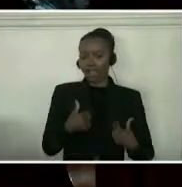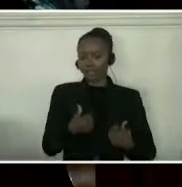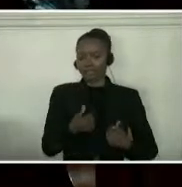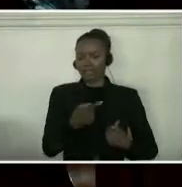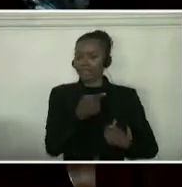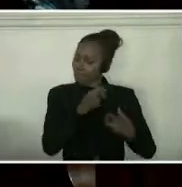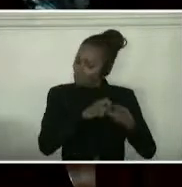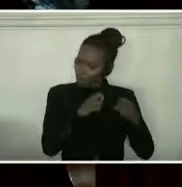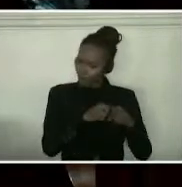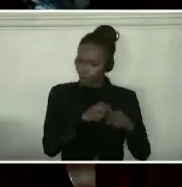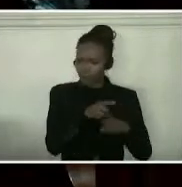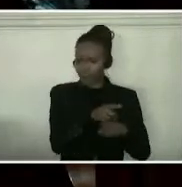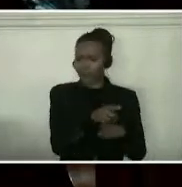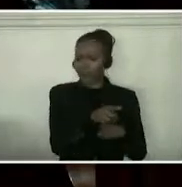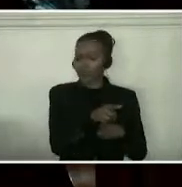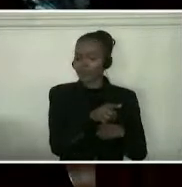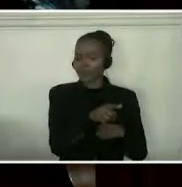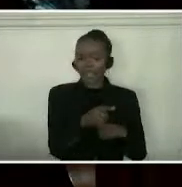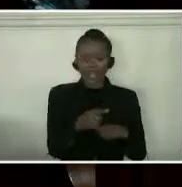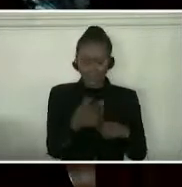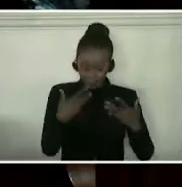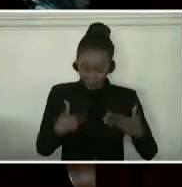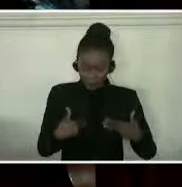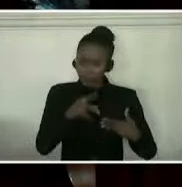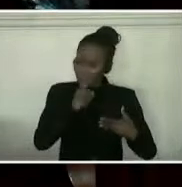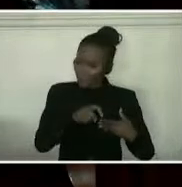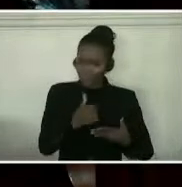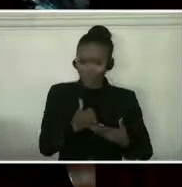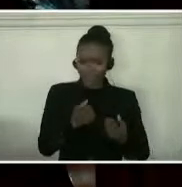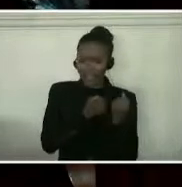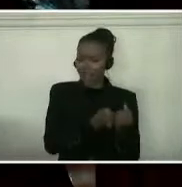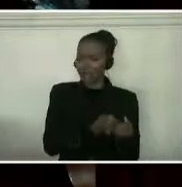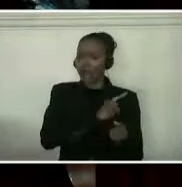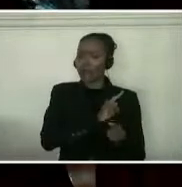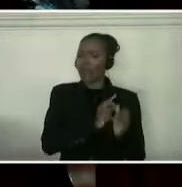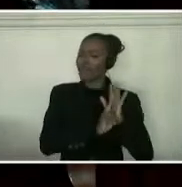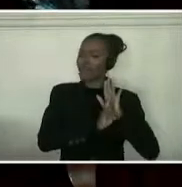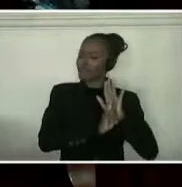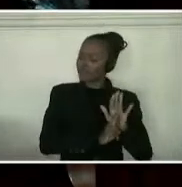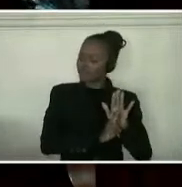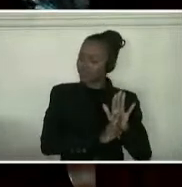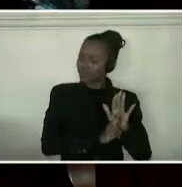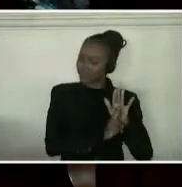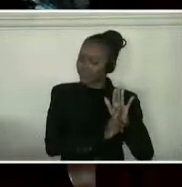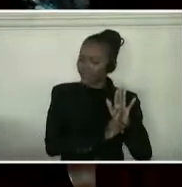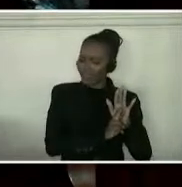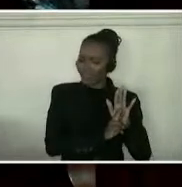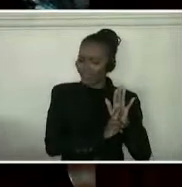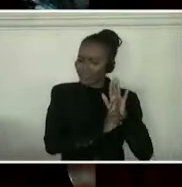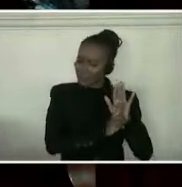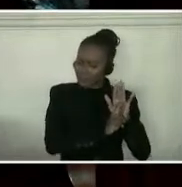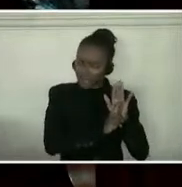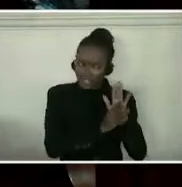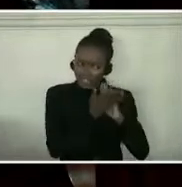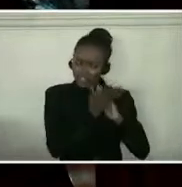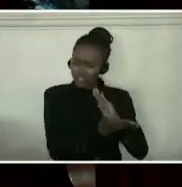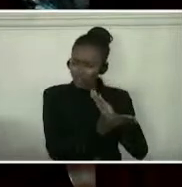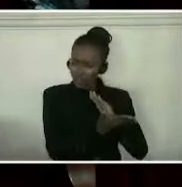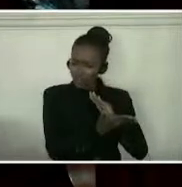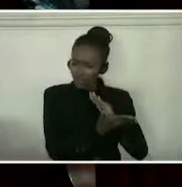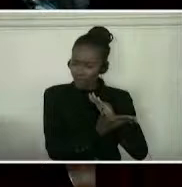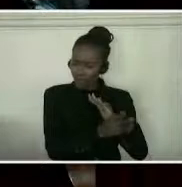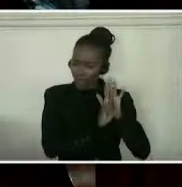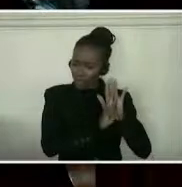in attending to yourself because it can be represented by a person like yourself i am happy